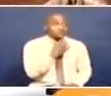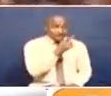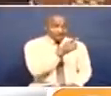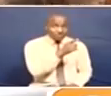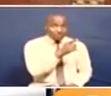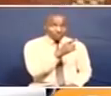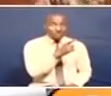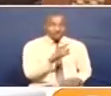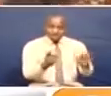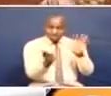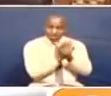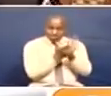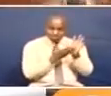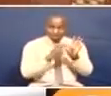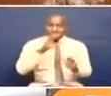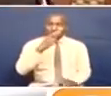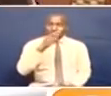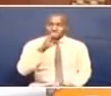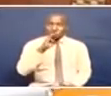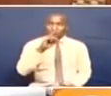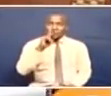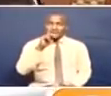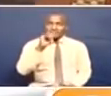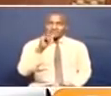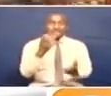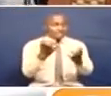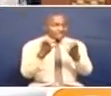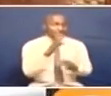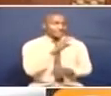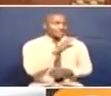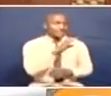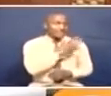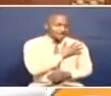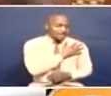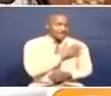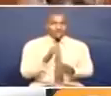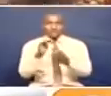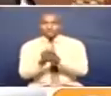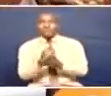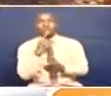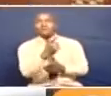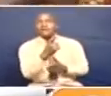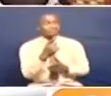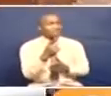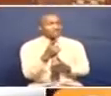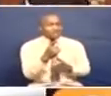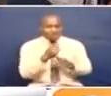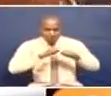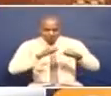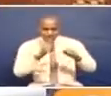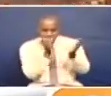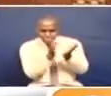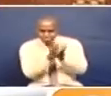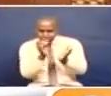fact, under the law, Chebukati does not need NASA or Jubilee to tell him that he needs to get rid of officers in